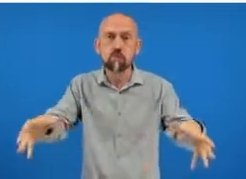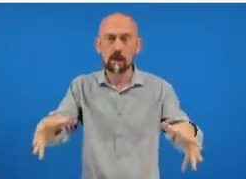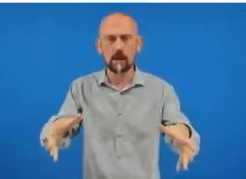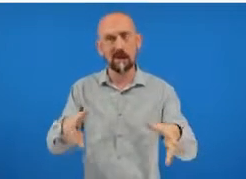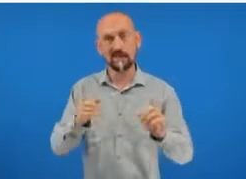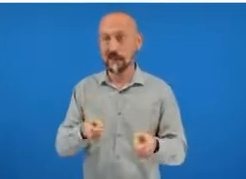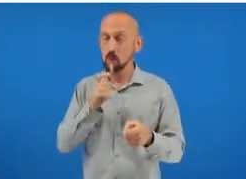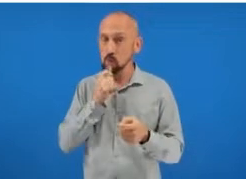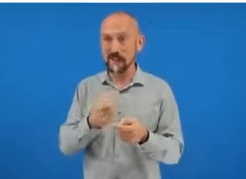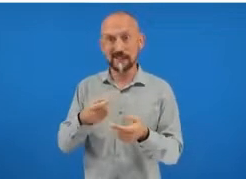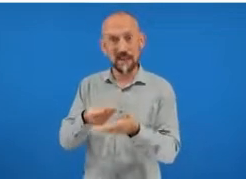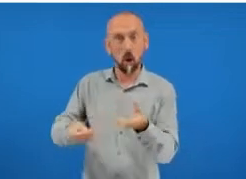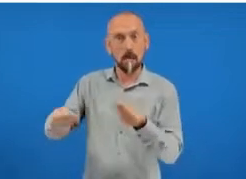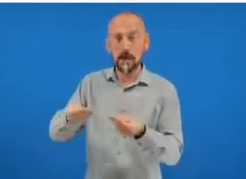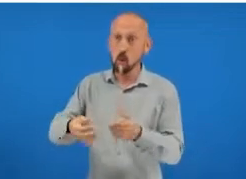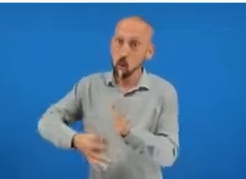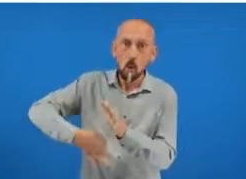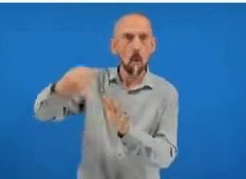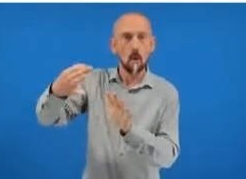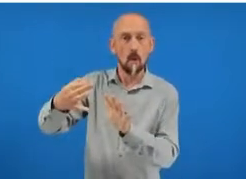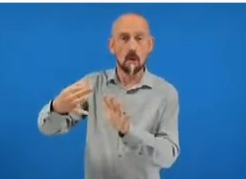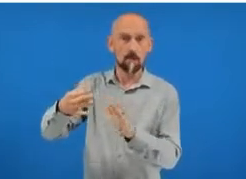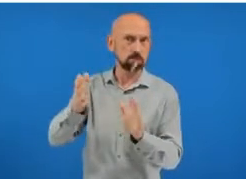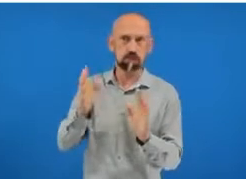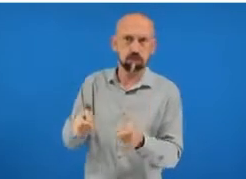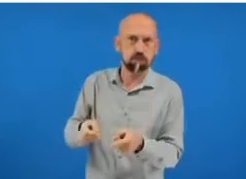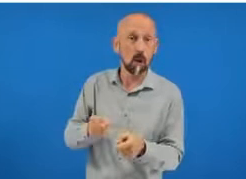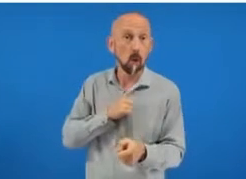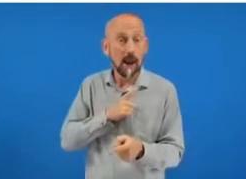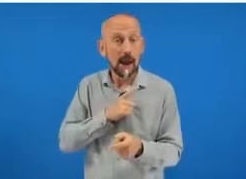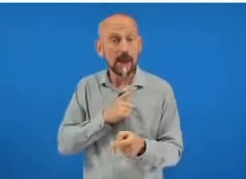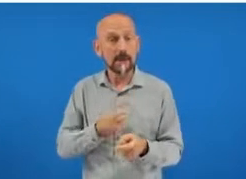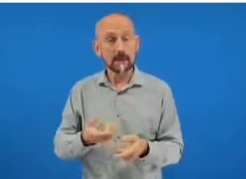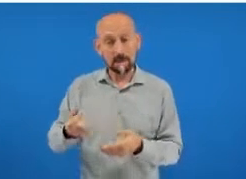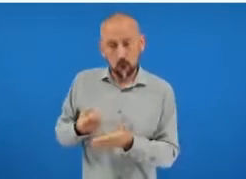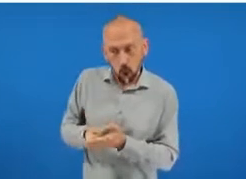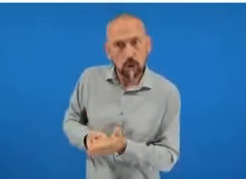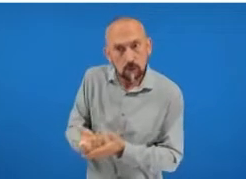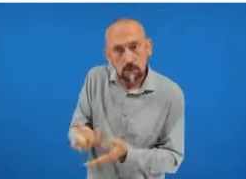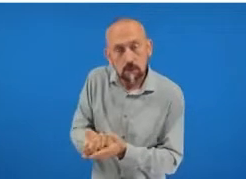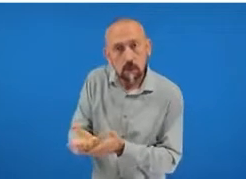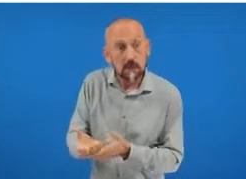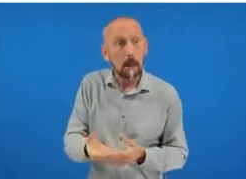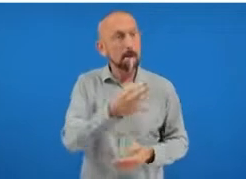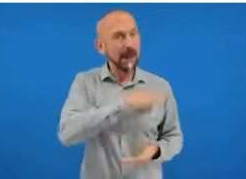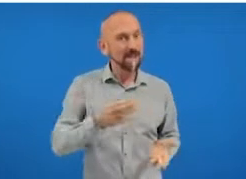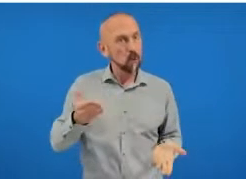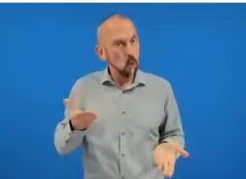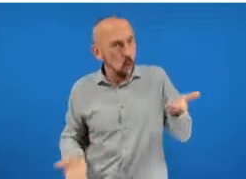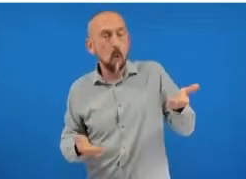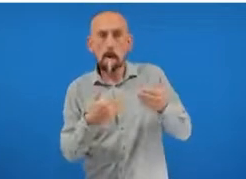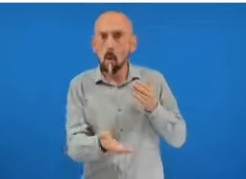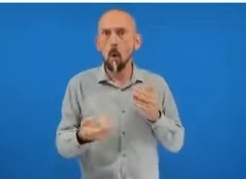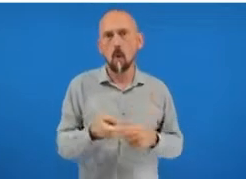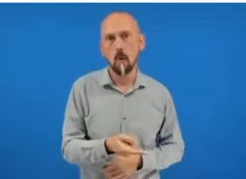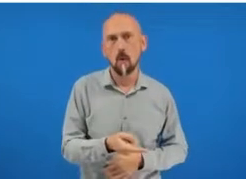the benefits to society in terms of other savings will more than cover the cost. That argument was accepted